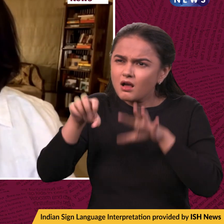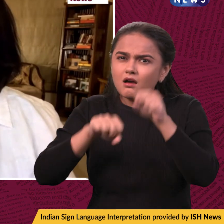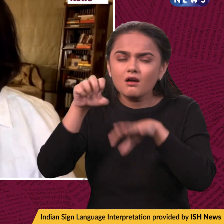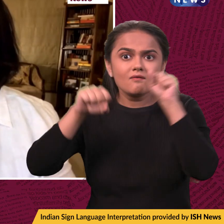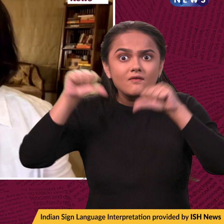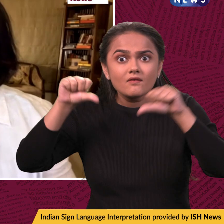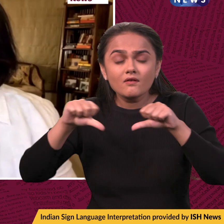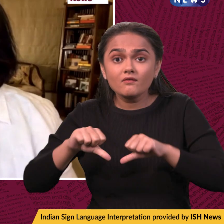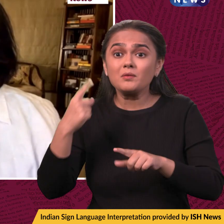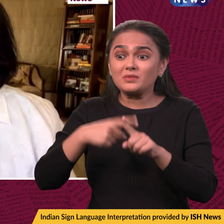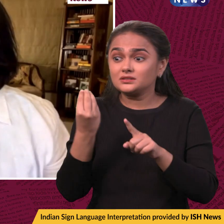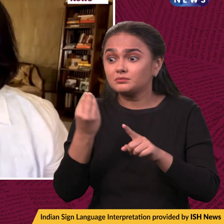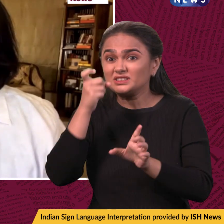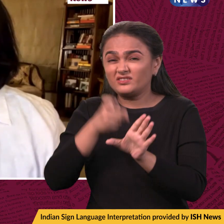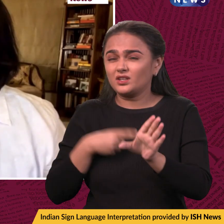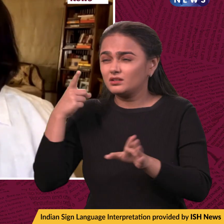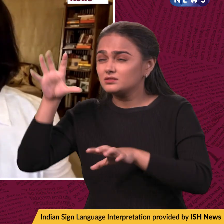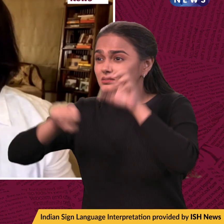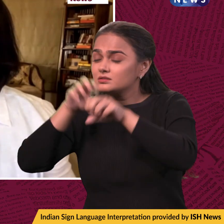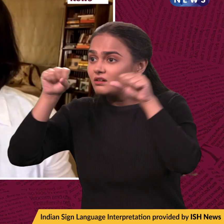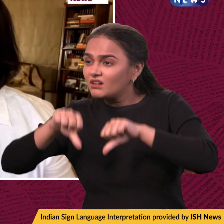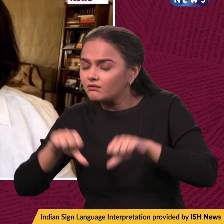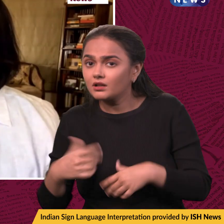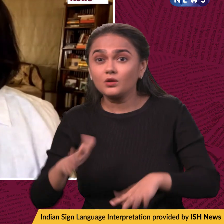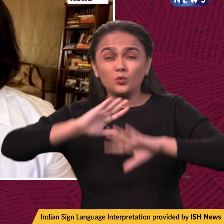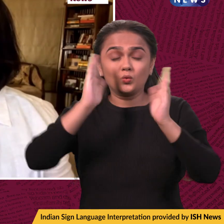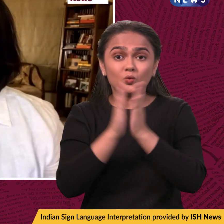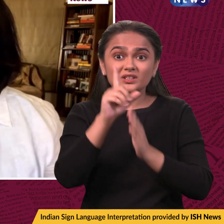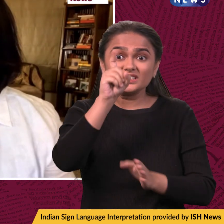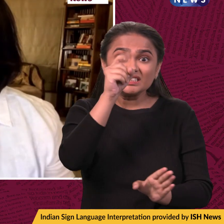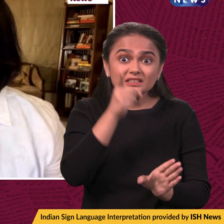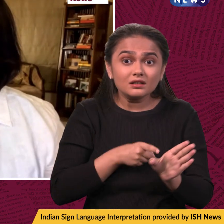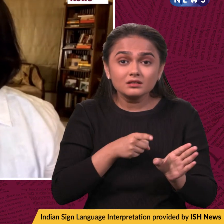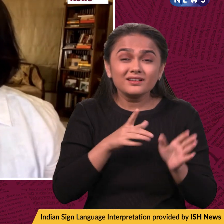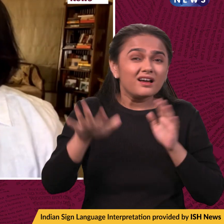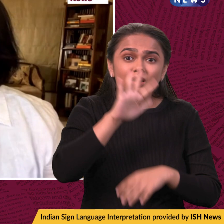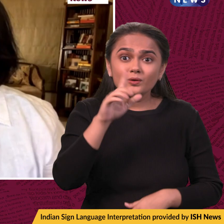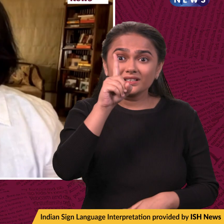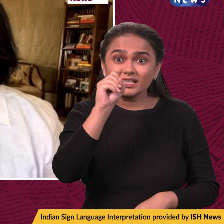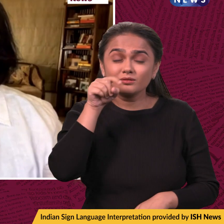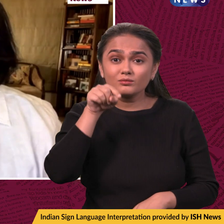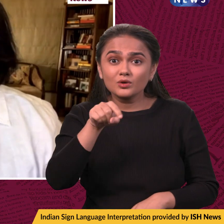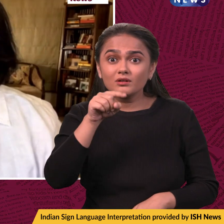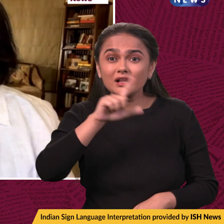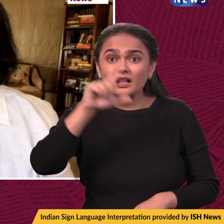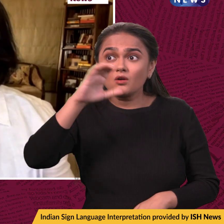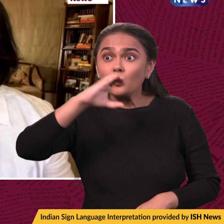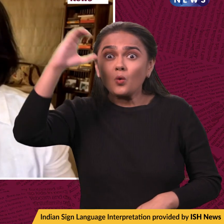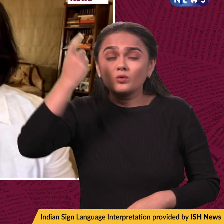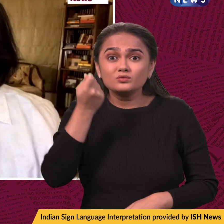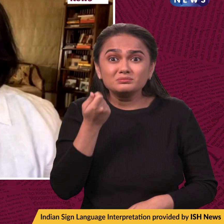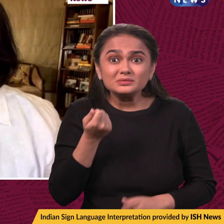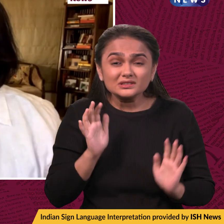last 7 years. Of the total write-off in 10 years, as much as 10.72 lakh crore rupees write-offs have